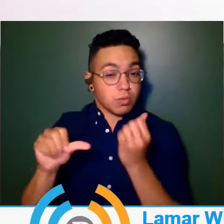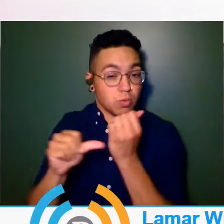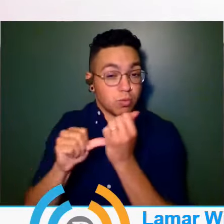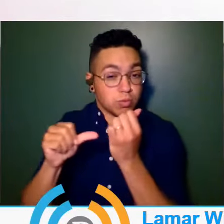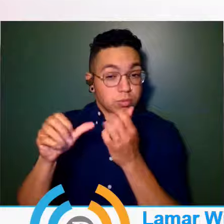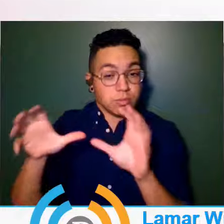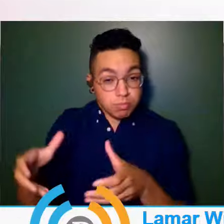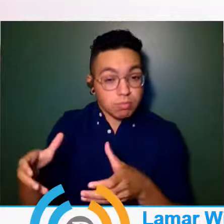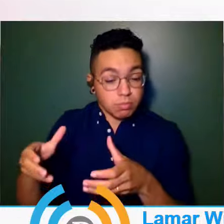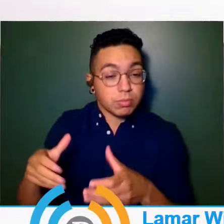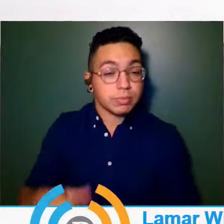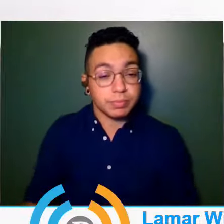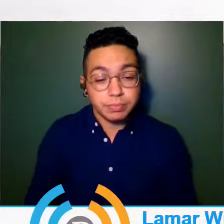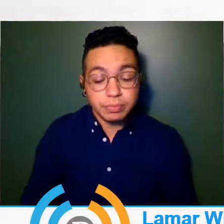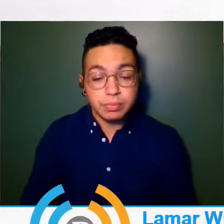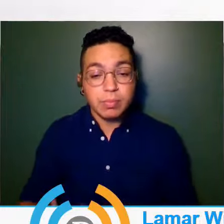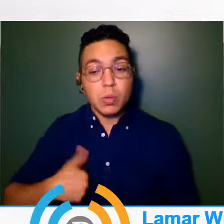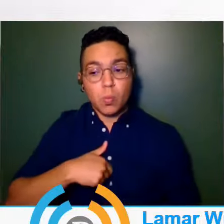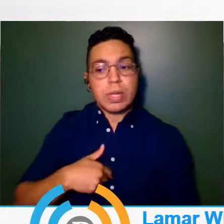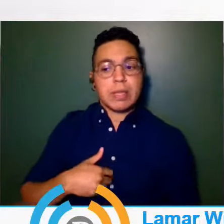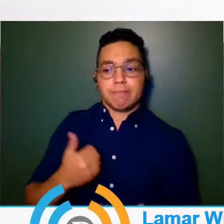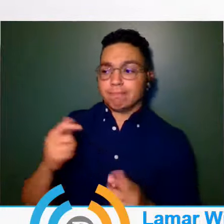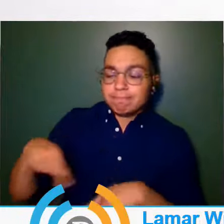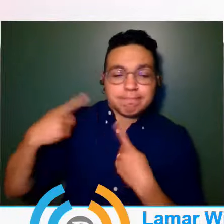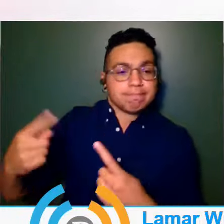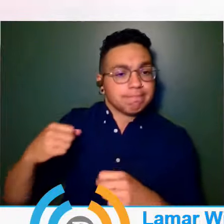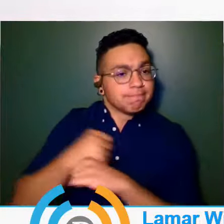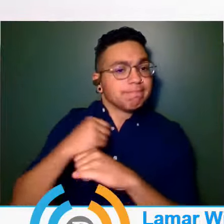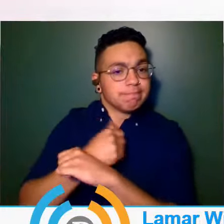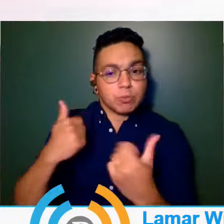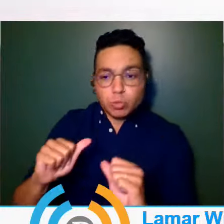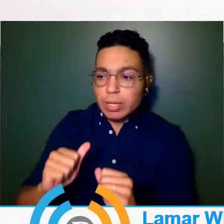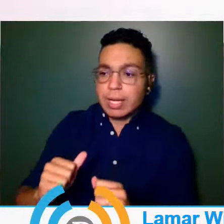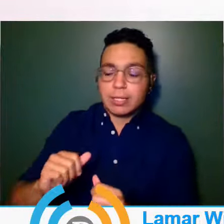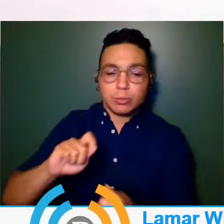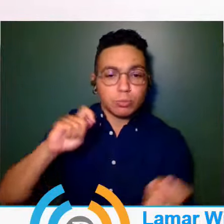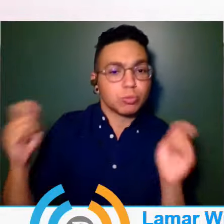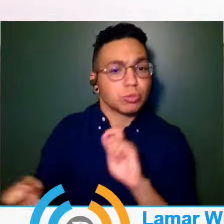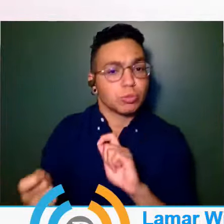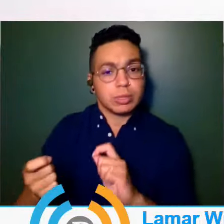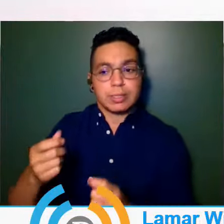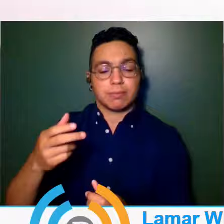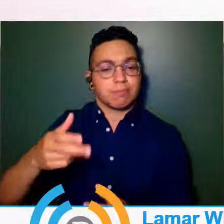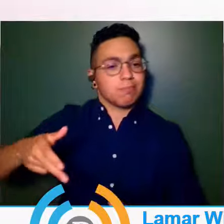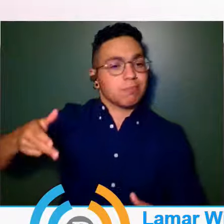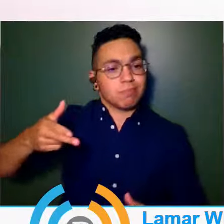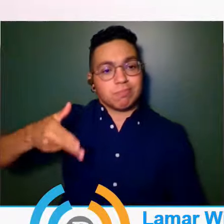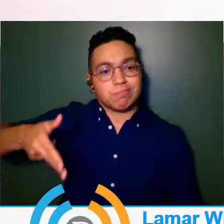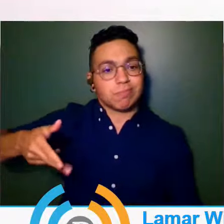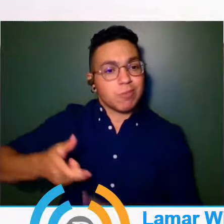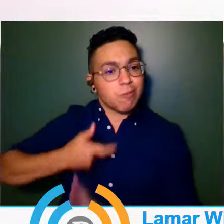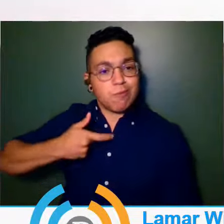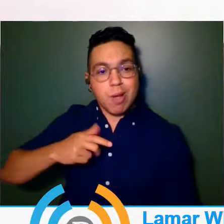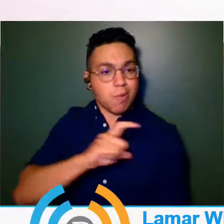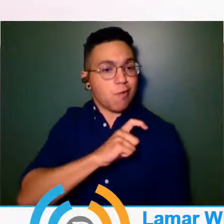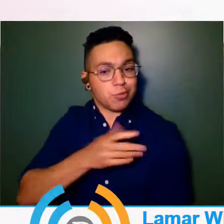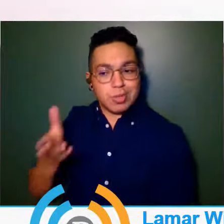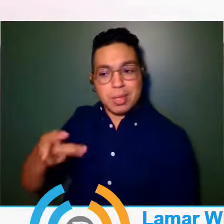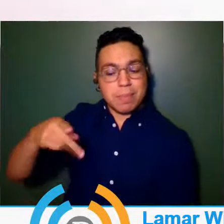of PSU, and it's been such a battle,